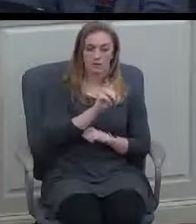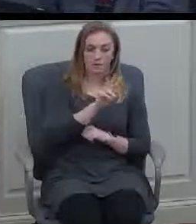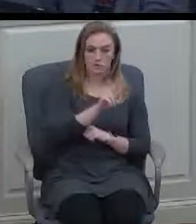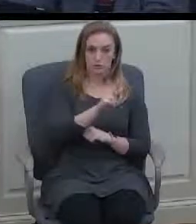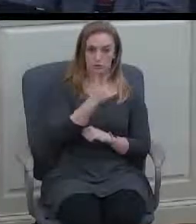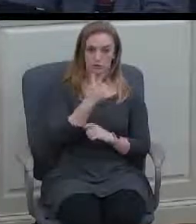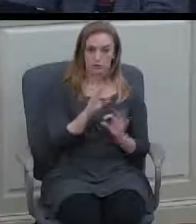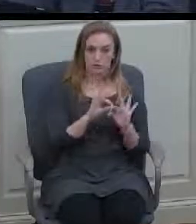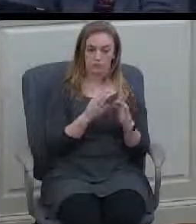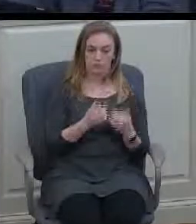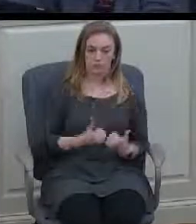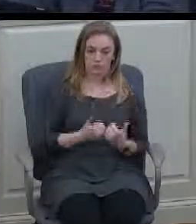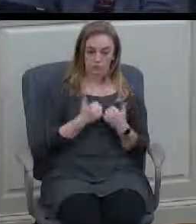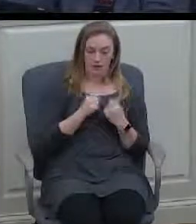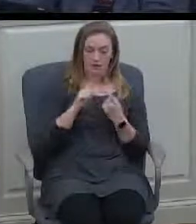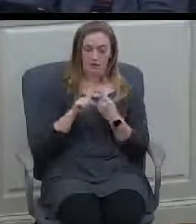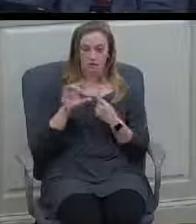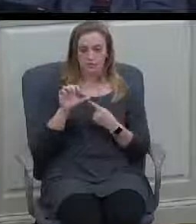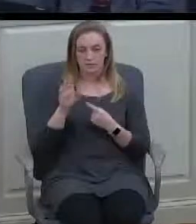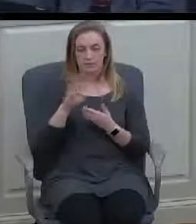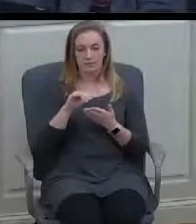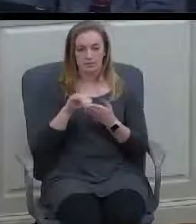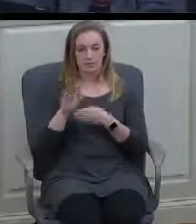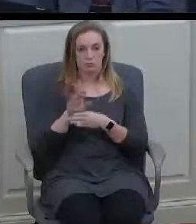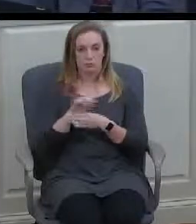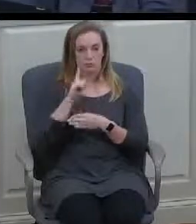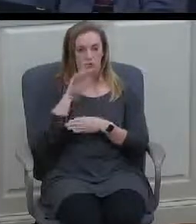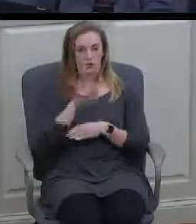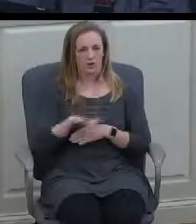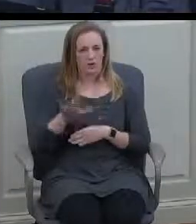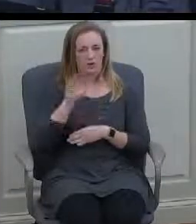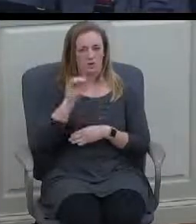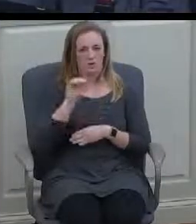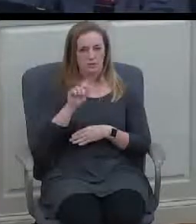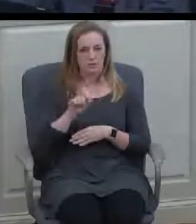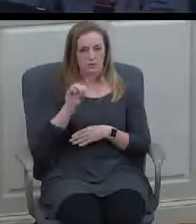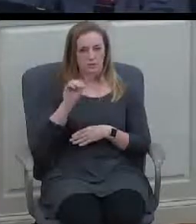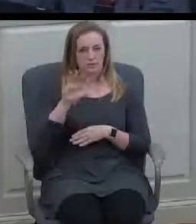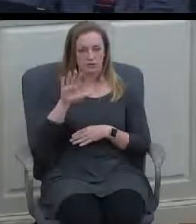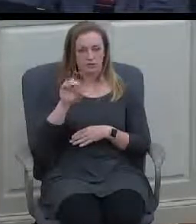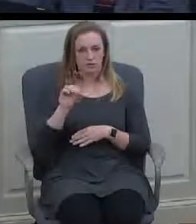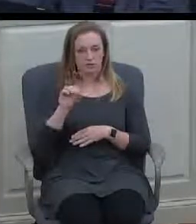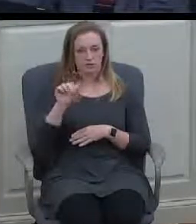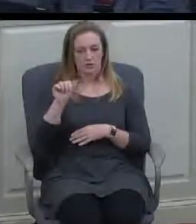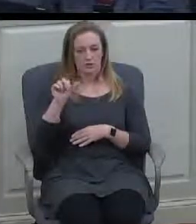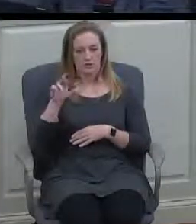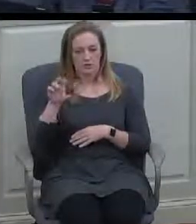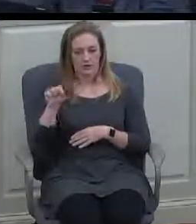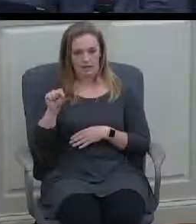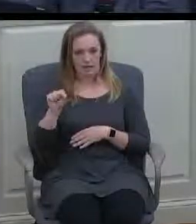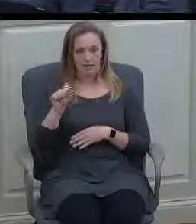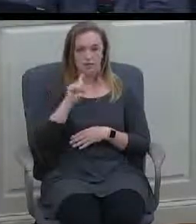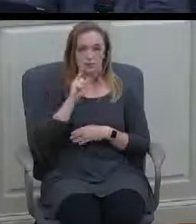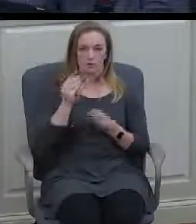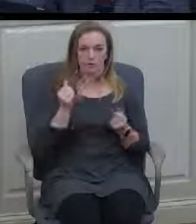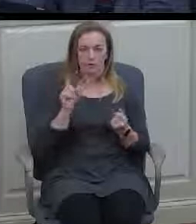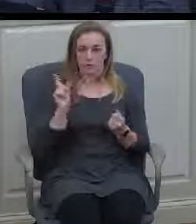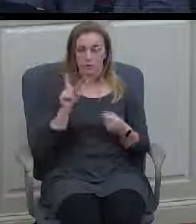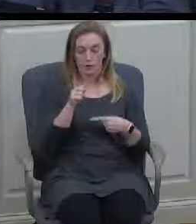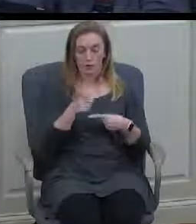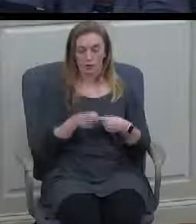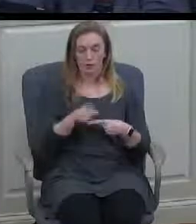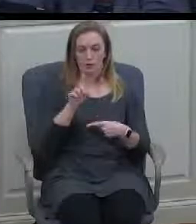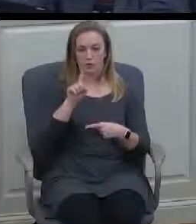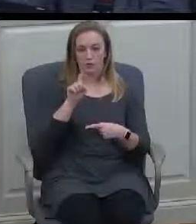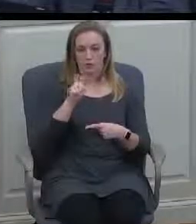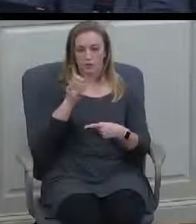two-family residential to CB central business for approximately 0.050 acres, more or less, of real property located at